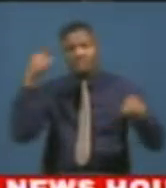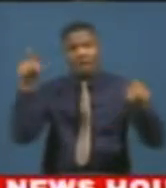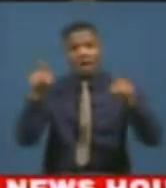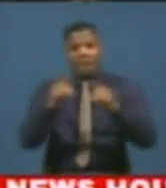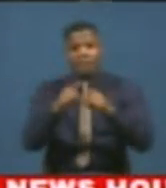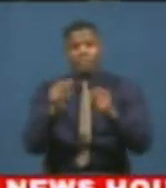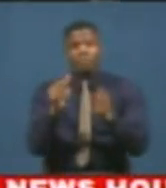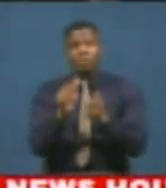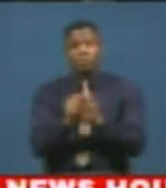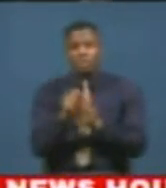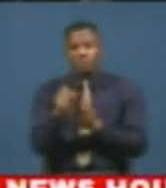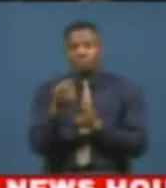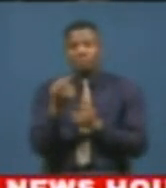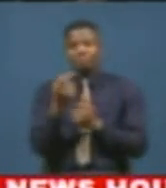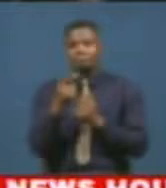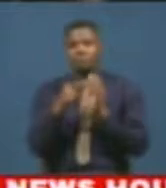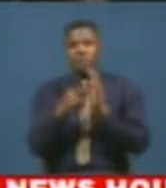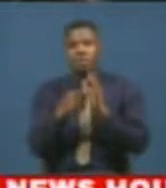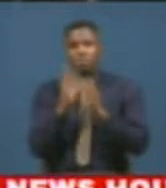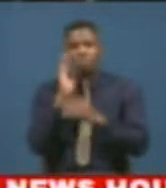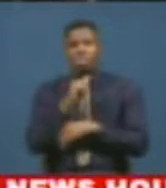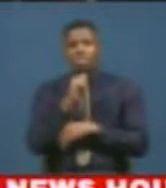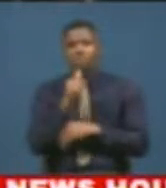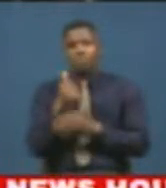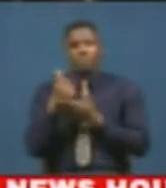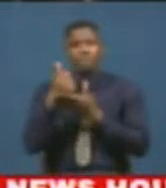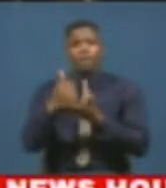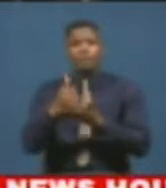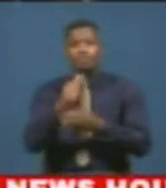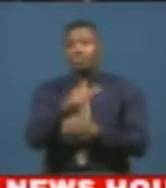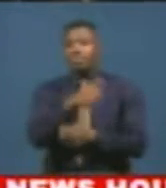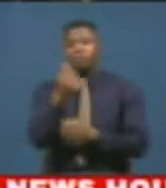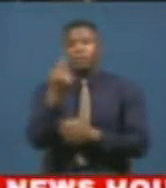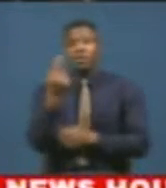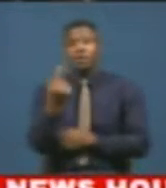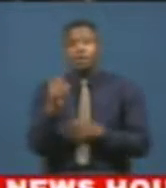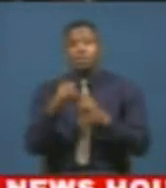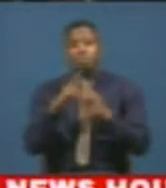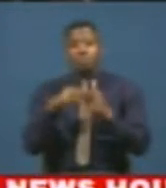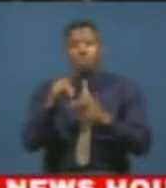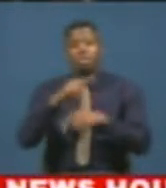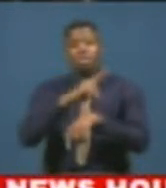willful flouting will not help anyone or the nation.